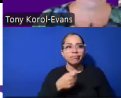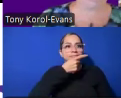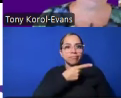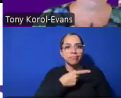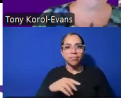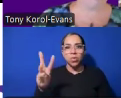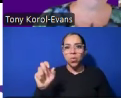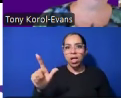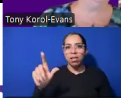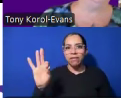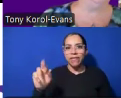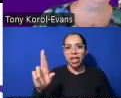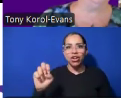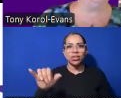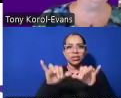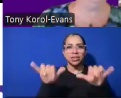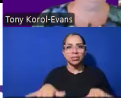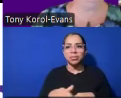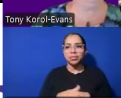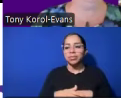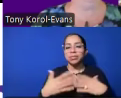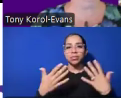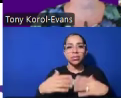to social services,